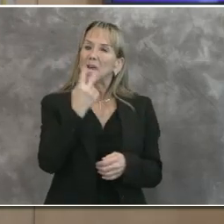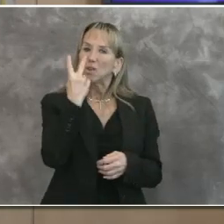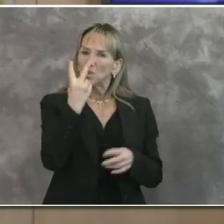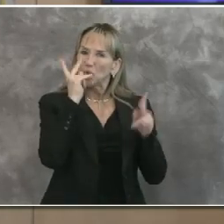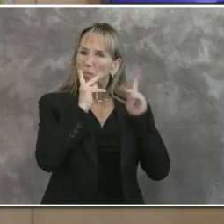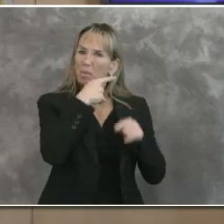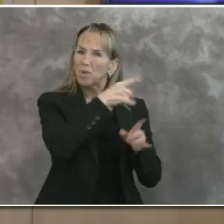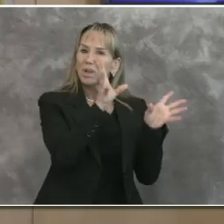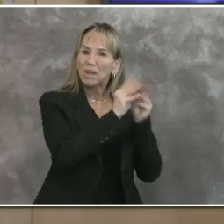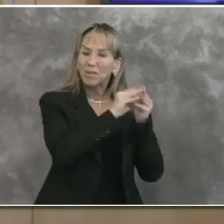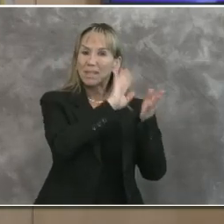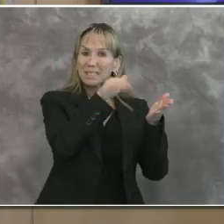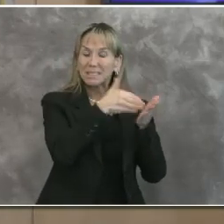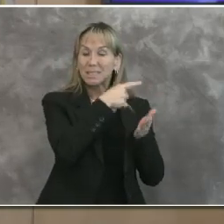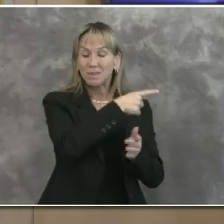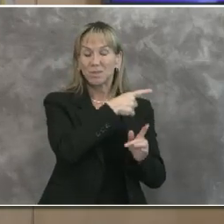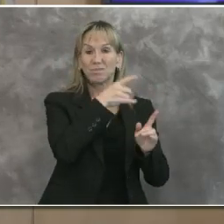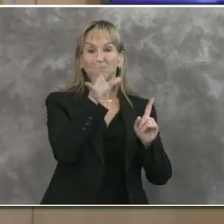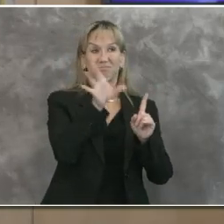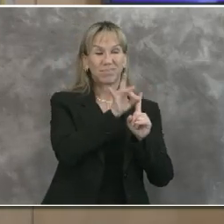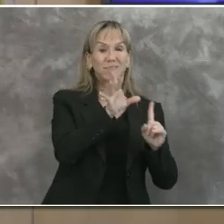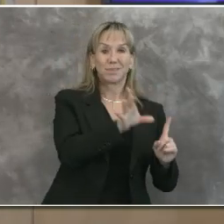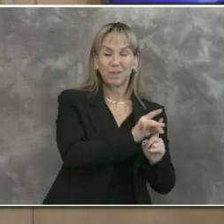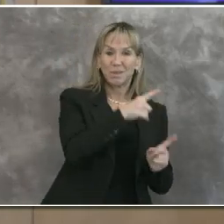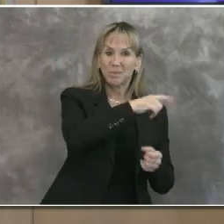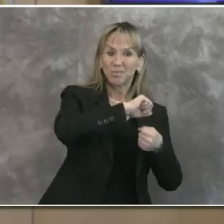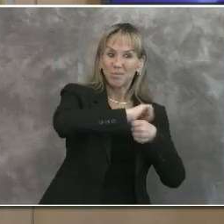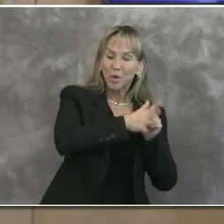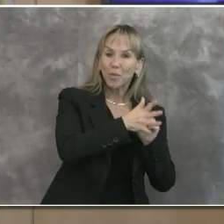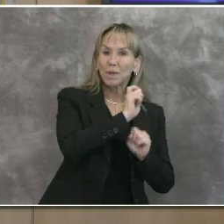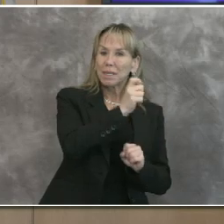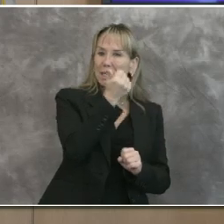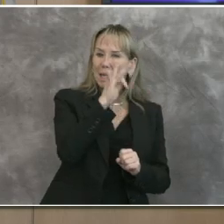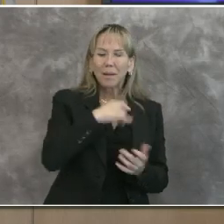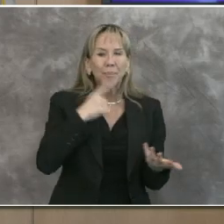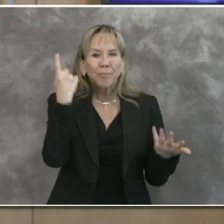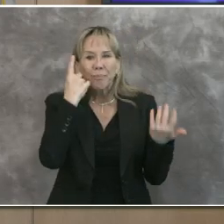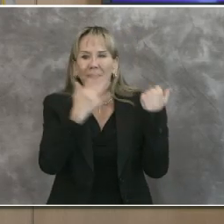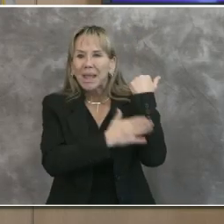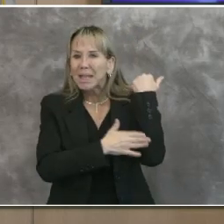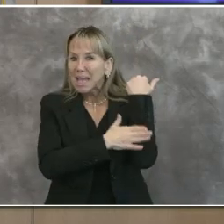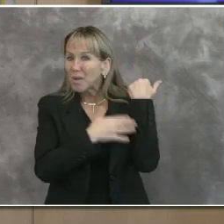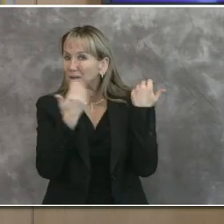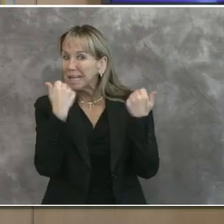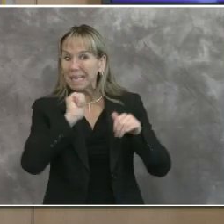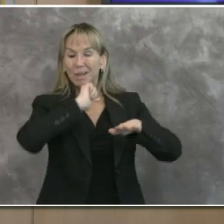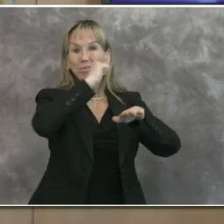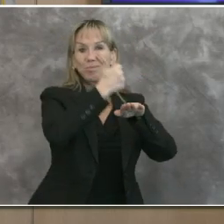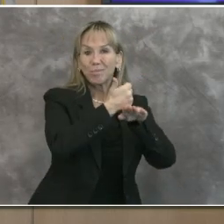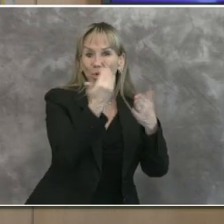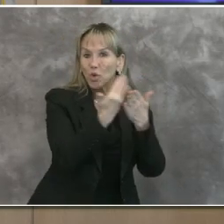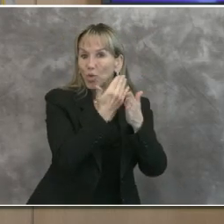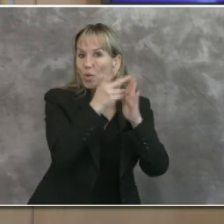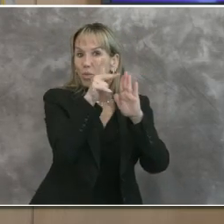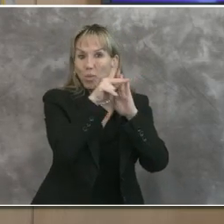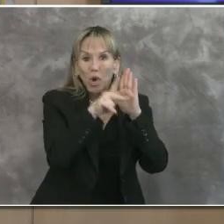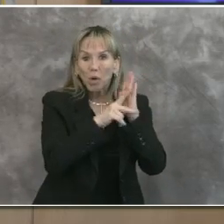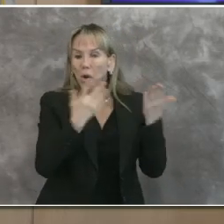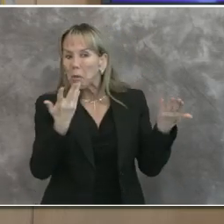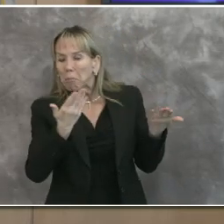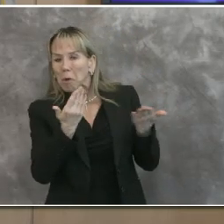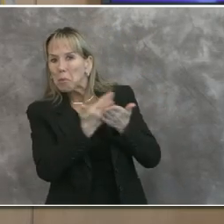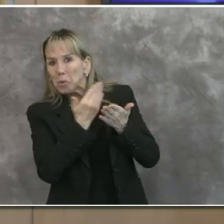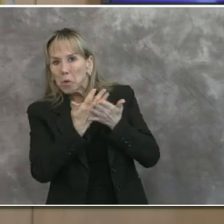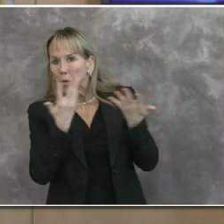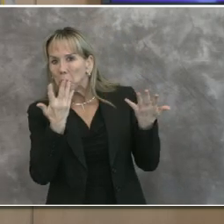tested positive for COVID-19. And I'm wondering if the county has directed any new protocols or steps to be taken at the shelter